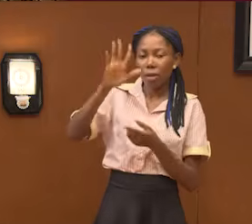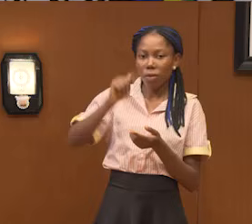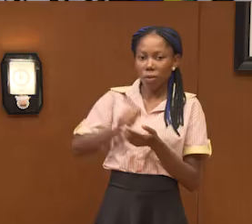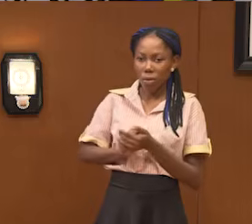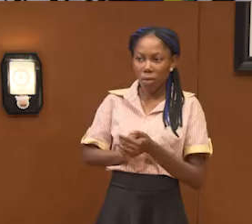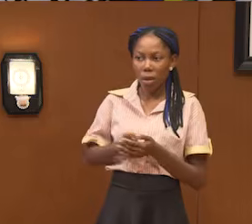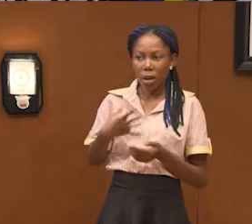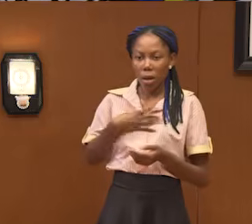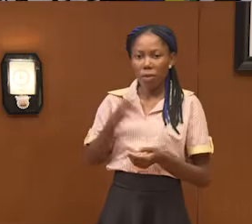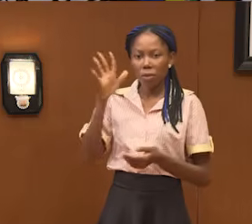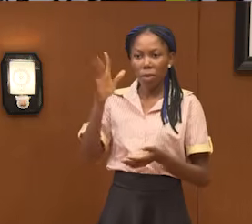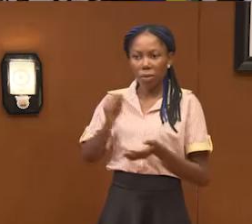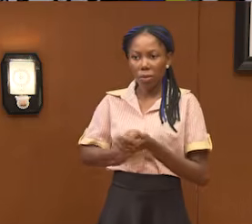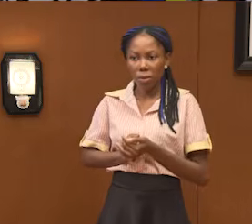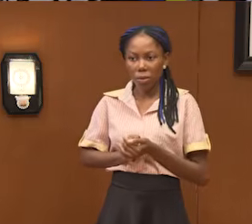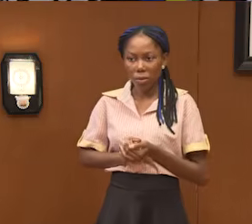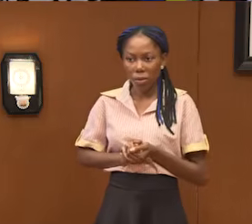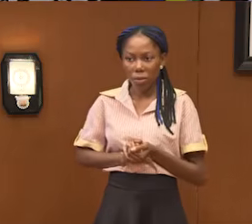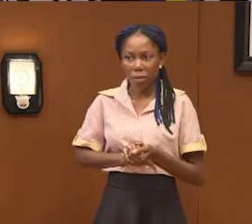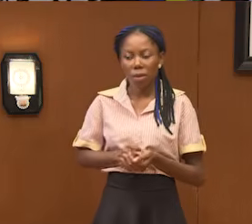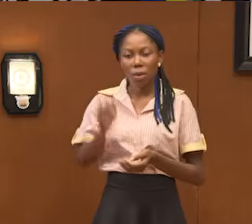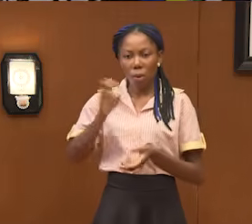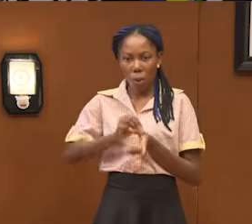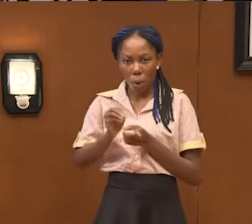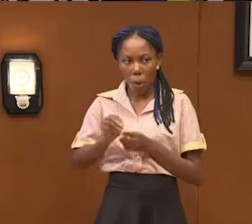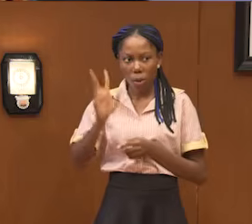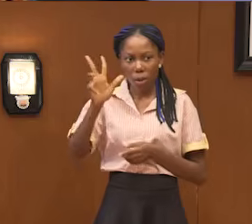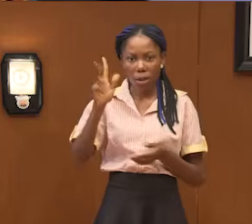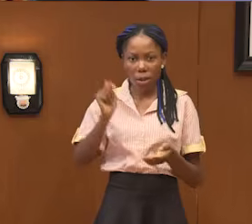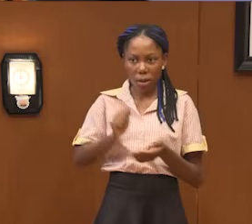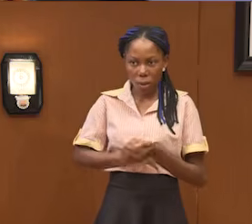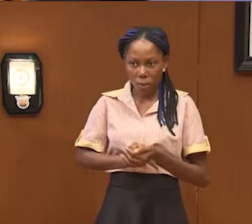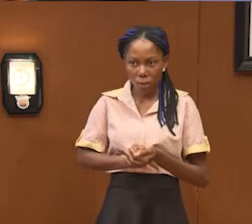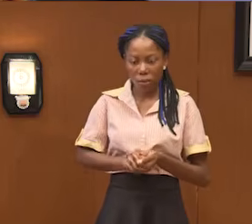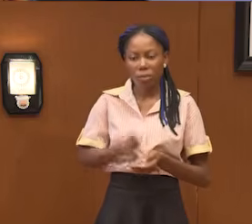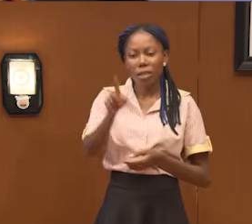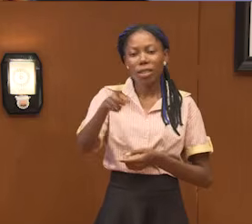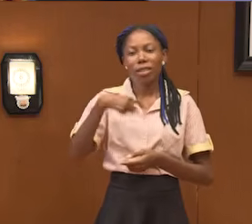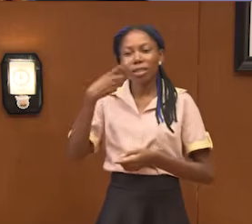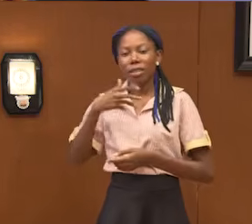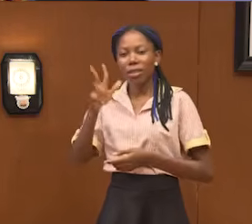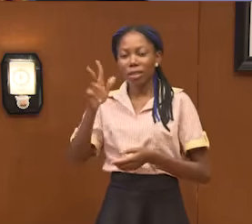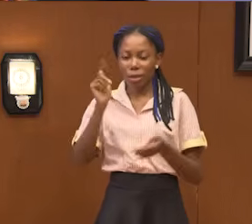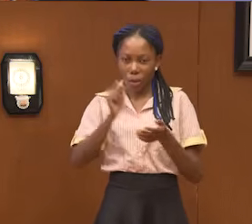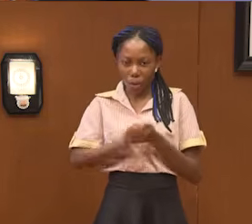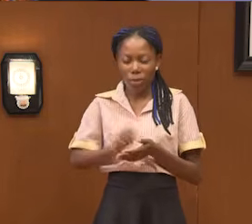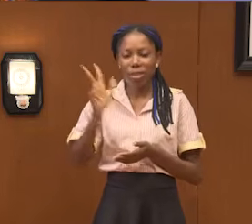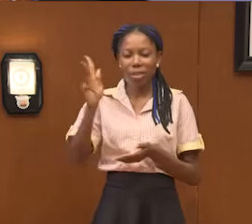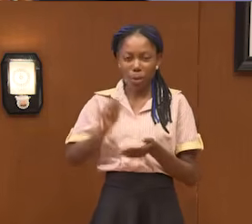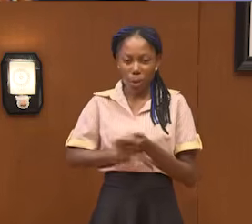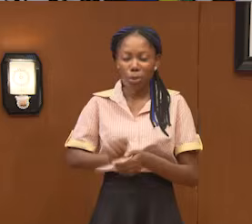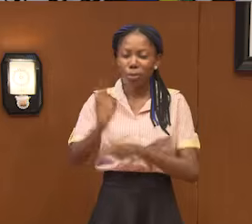How much? I give them 5,000 or 4,000. 3,000. I thought 3,000. Depend how the money. I'm not giving- 3,000. Regular.